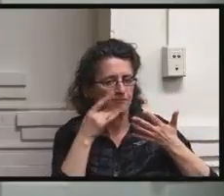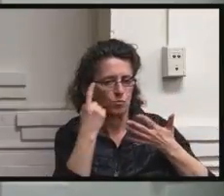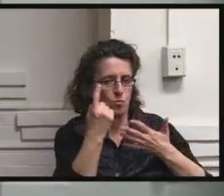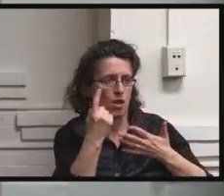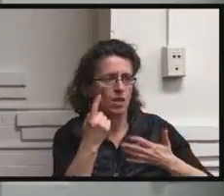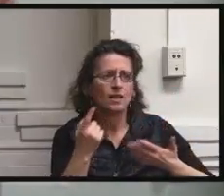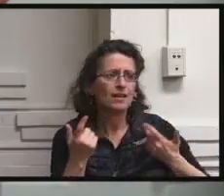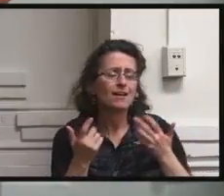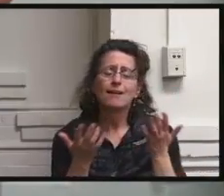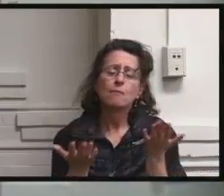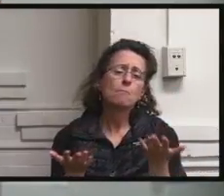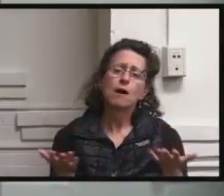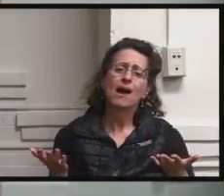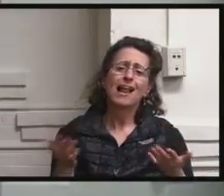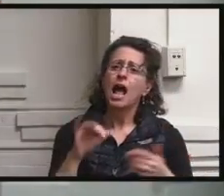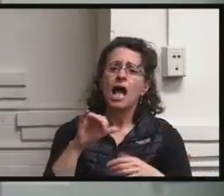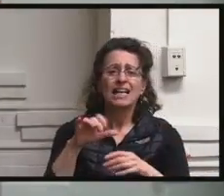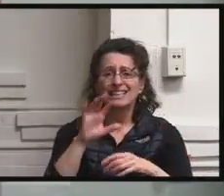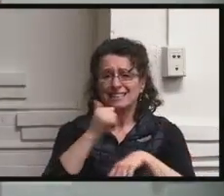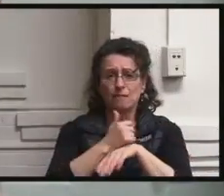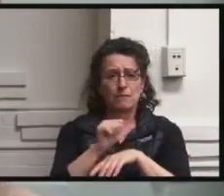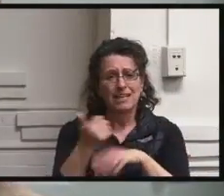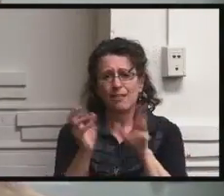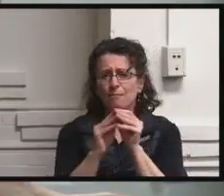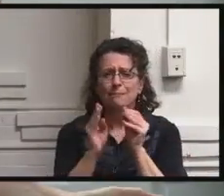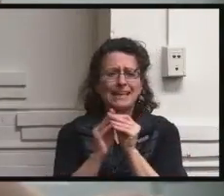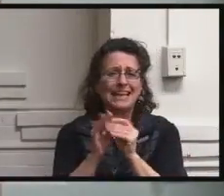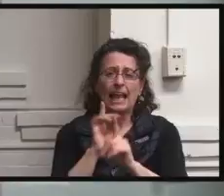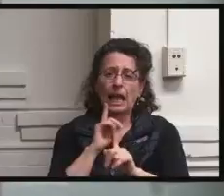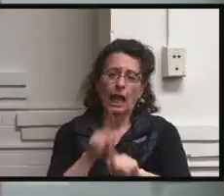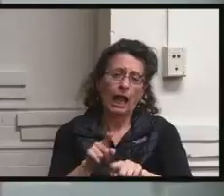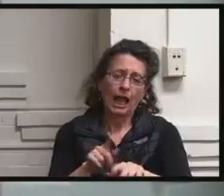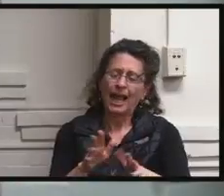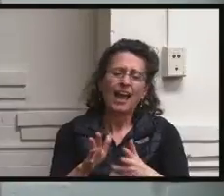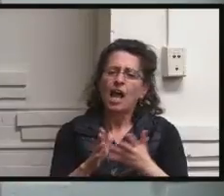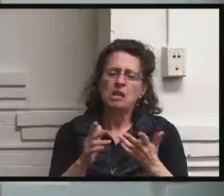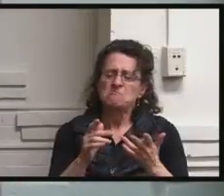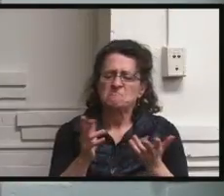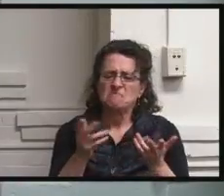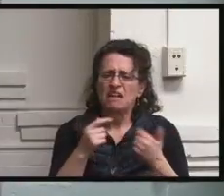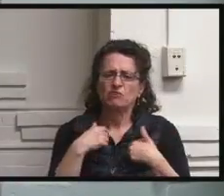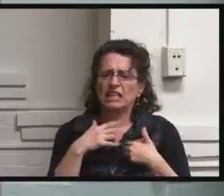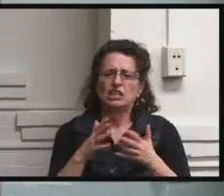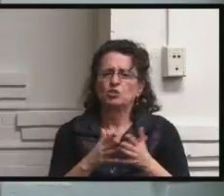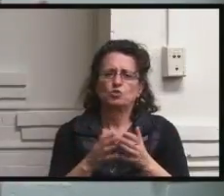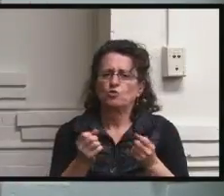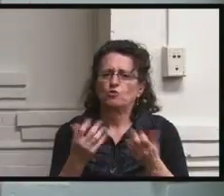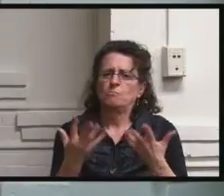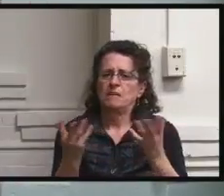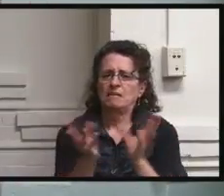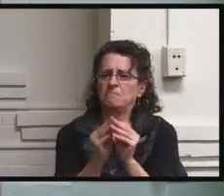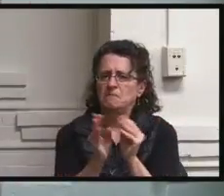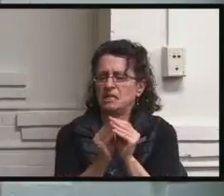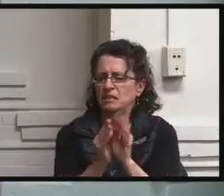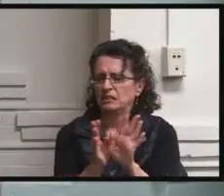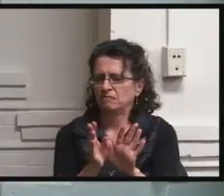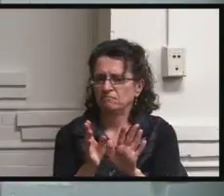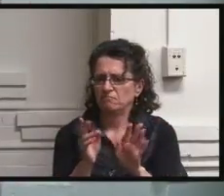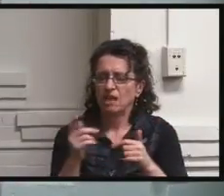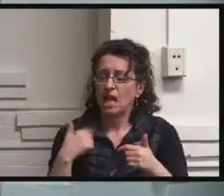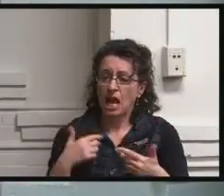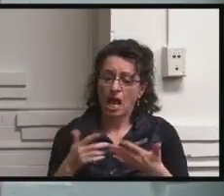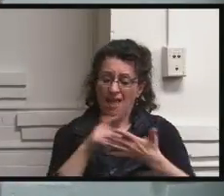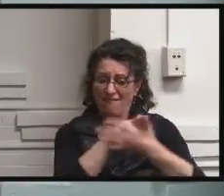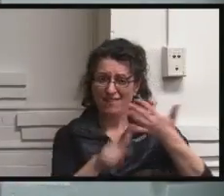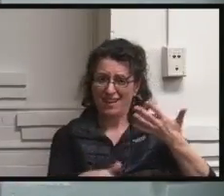having four or five options is not going to get you the answer you want. So I would recommend, and